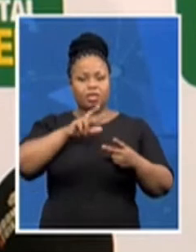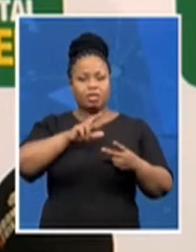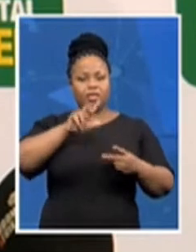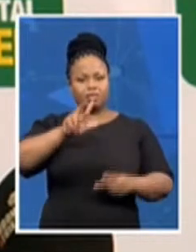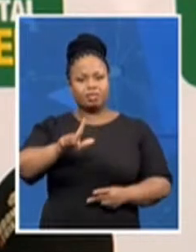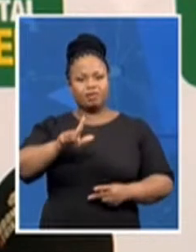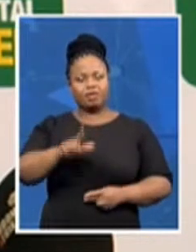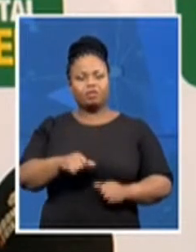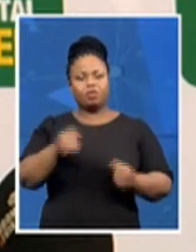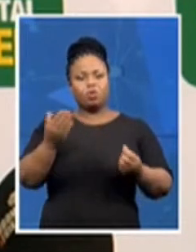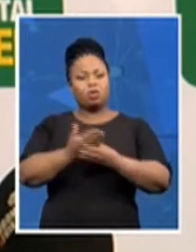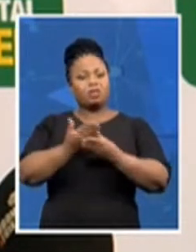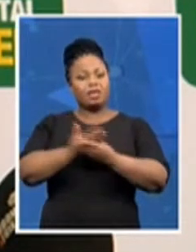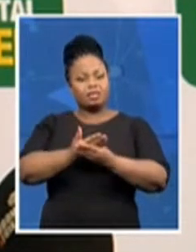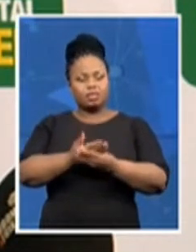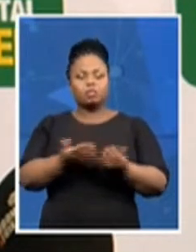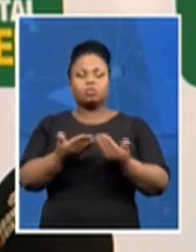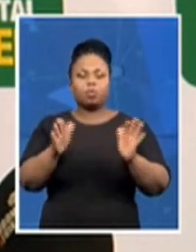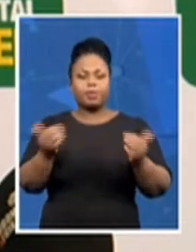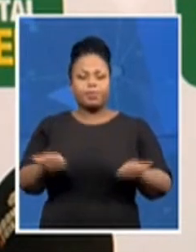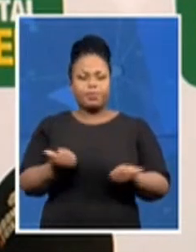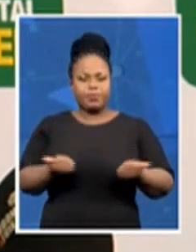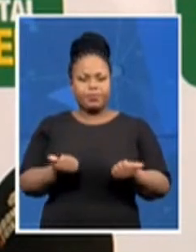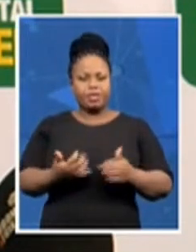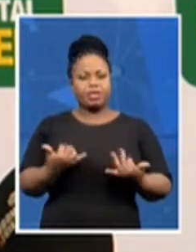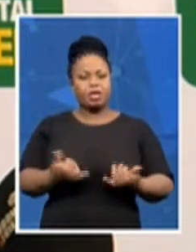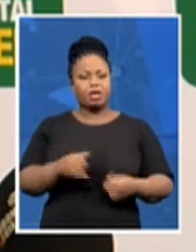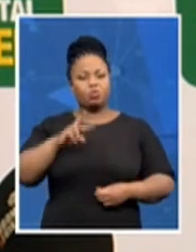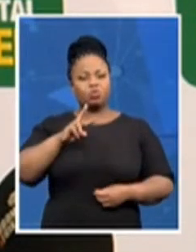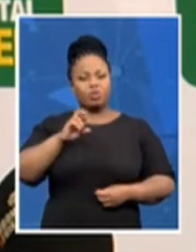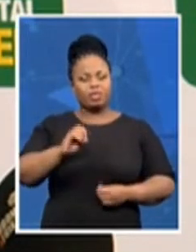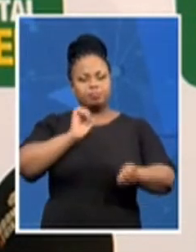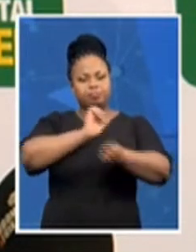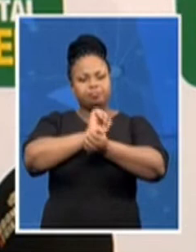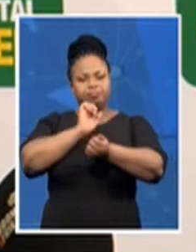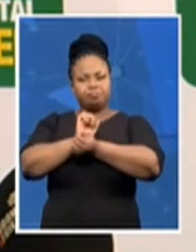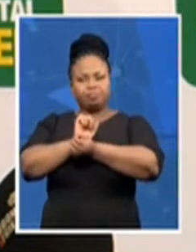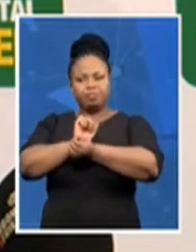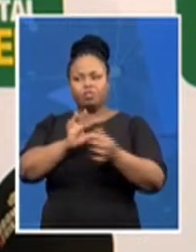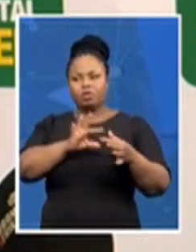opened, and 20 arrests relating to the cases of murder